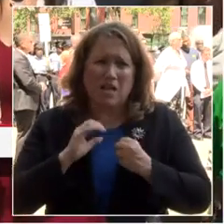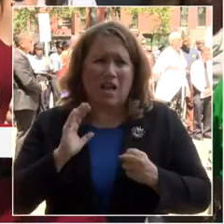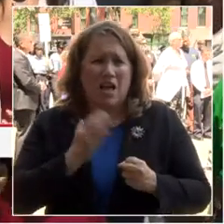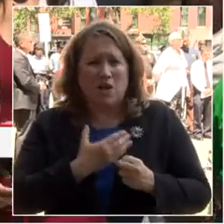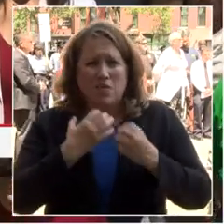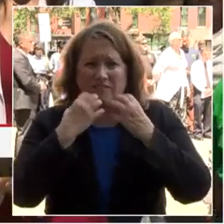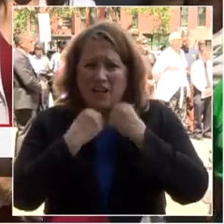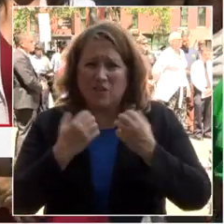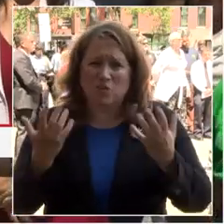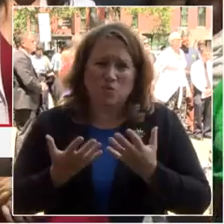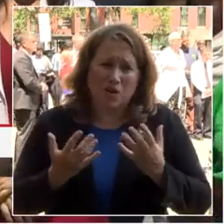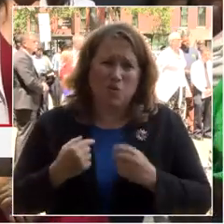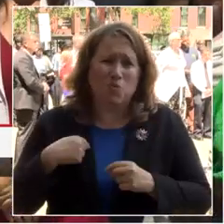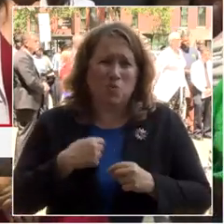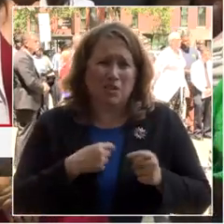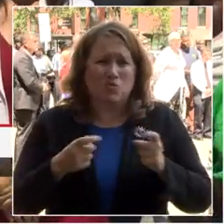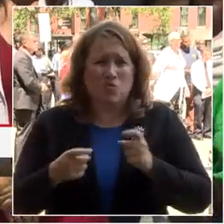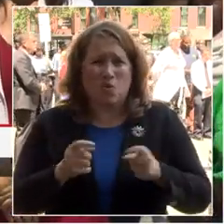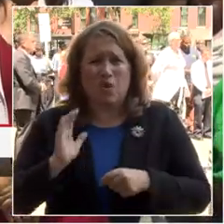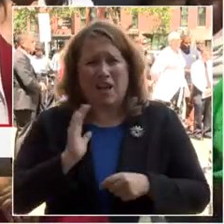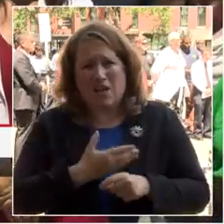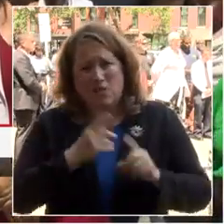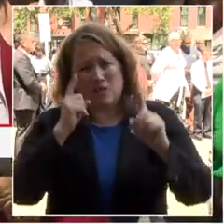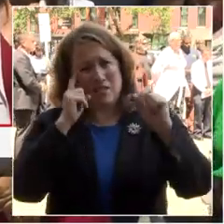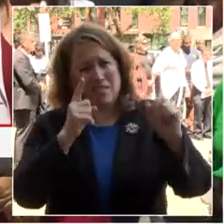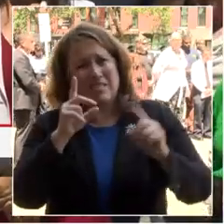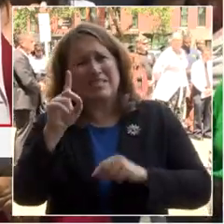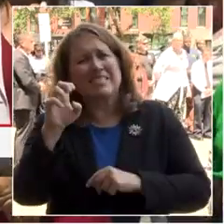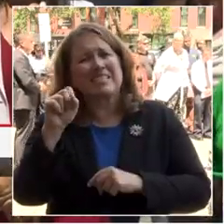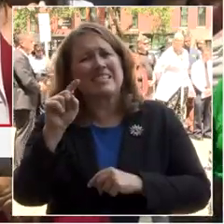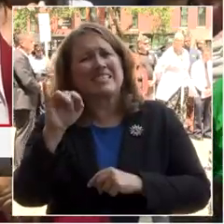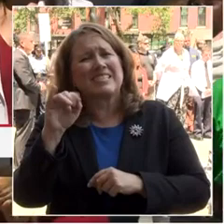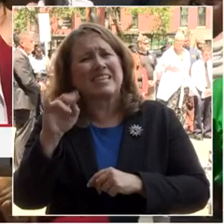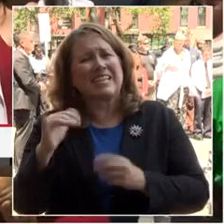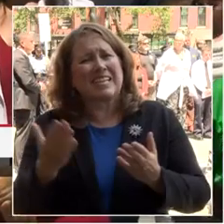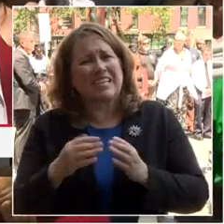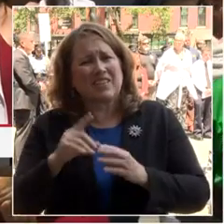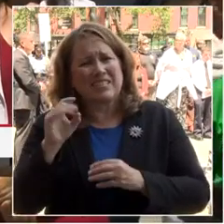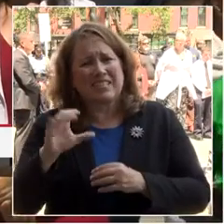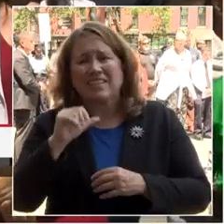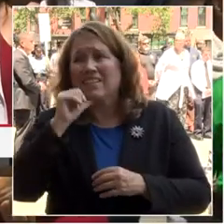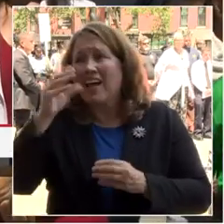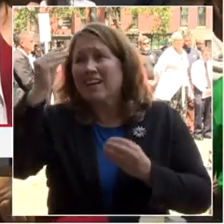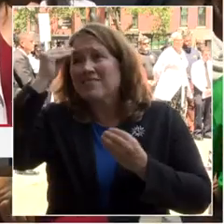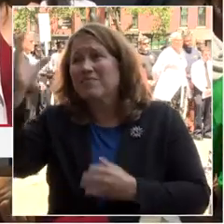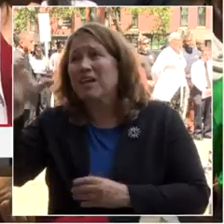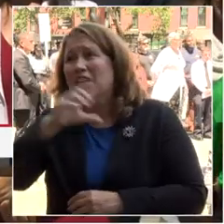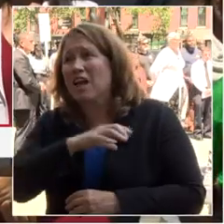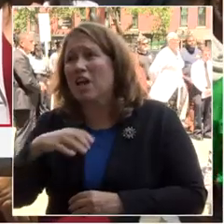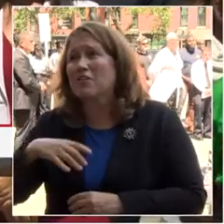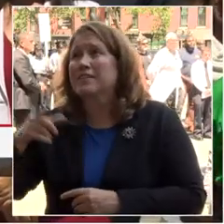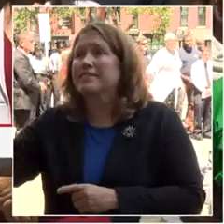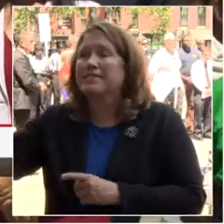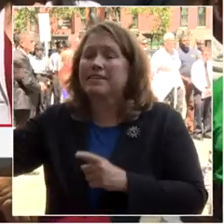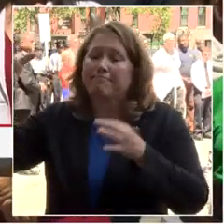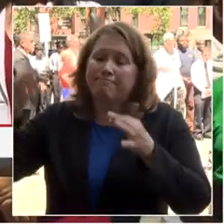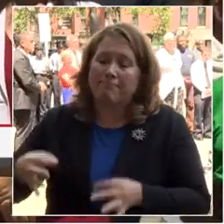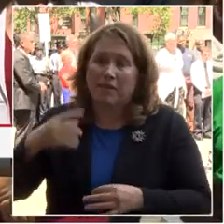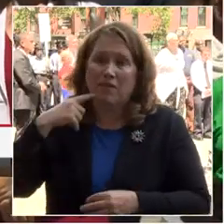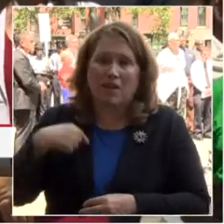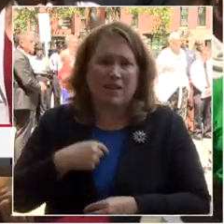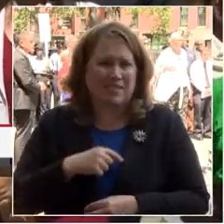control our own destiny in the district, and that we're not going to tell the Congress to do it for us. Yes.